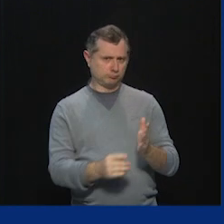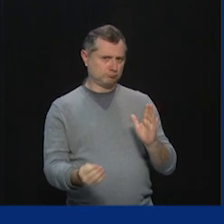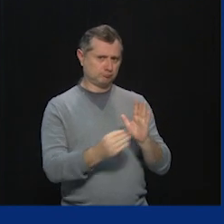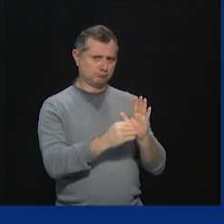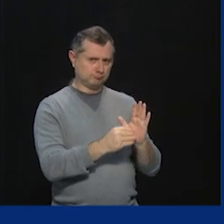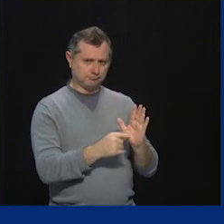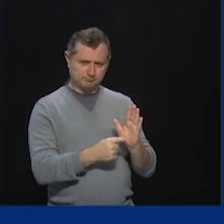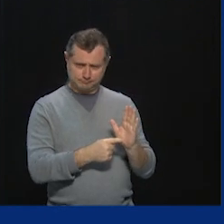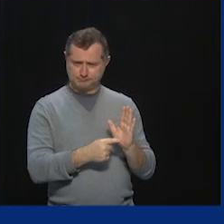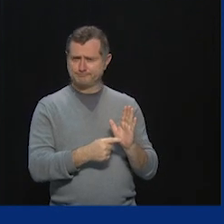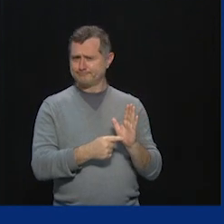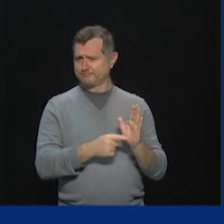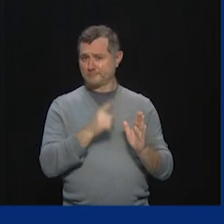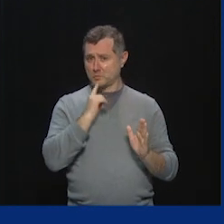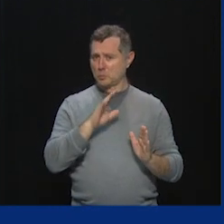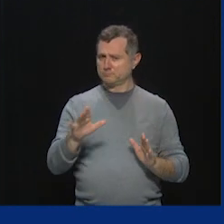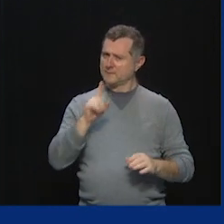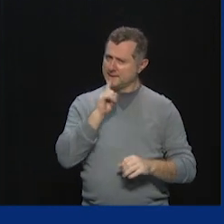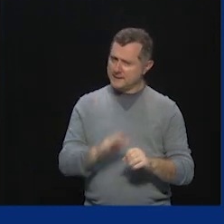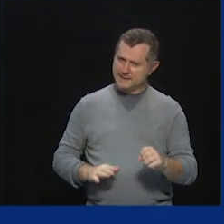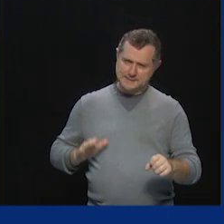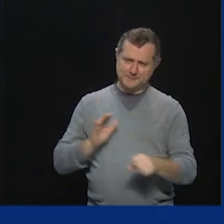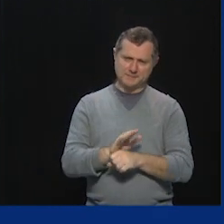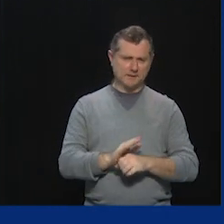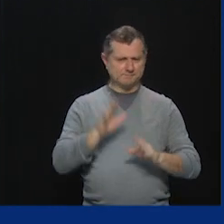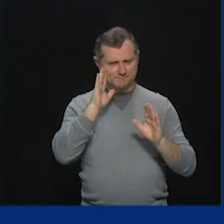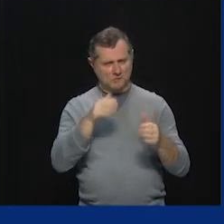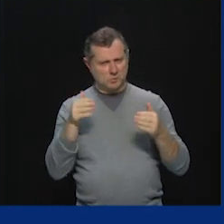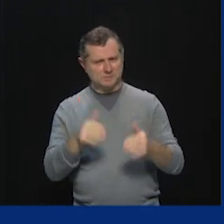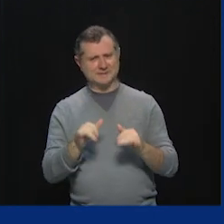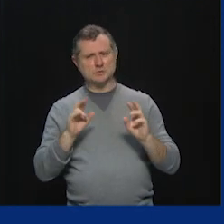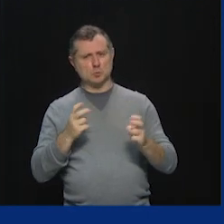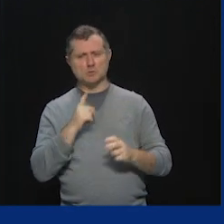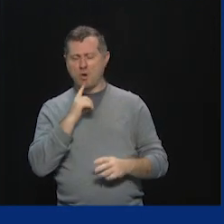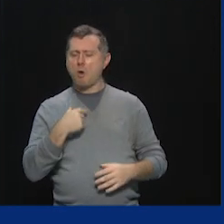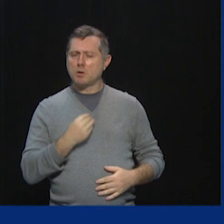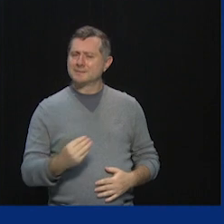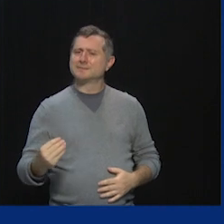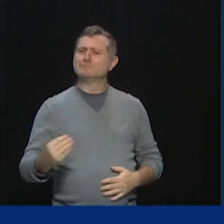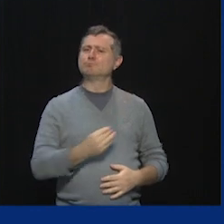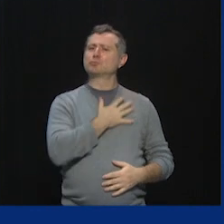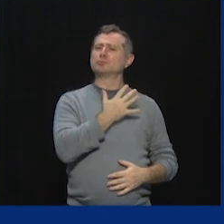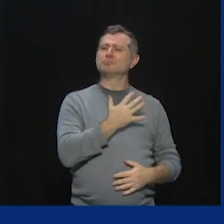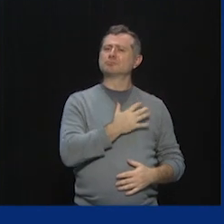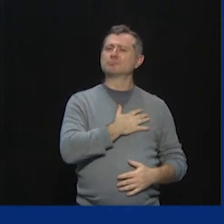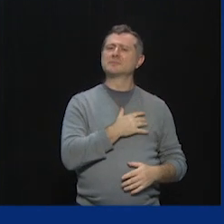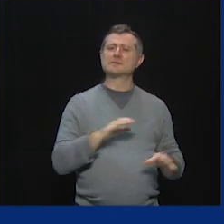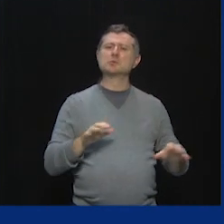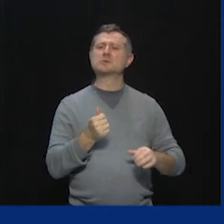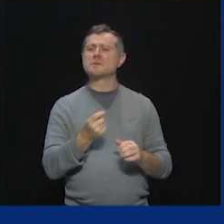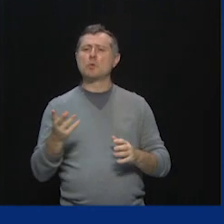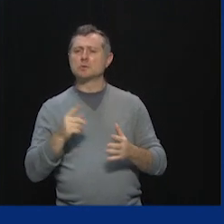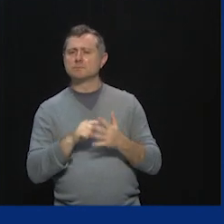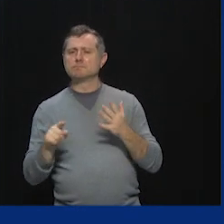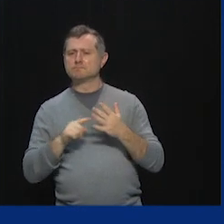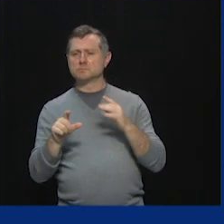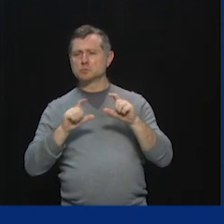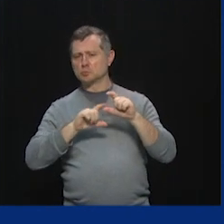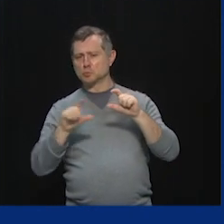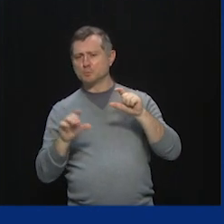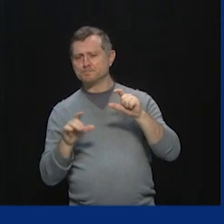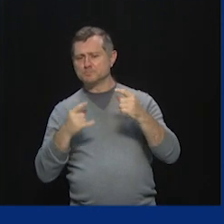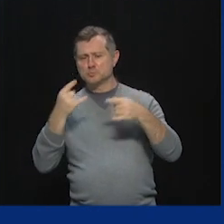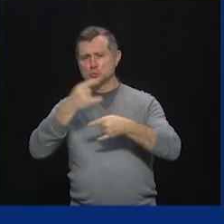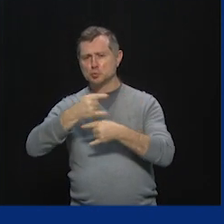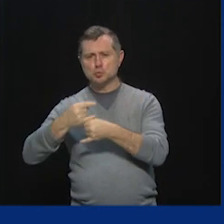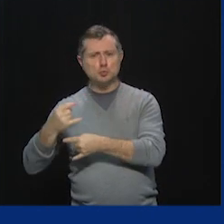issue was inspiring to everyone. We did a few Zoom press conferences. We were talking about that earlier in the other room, and you could